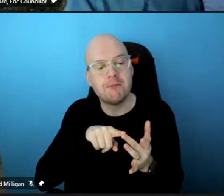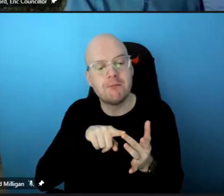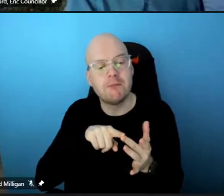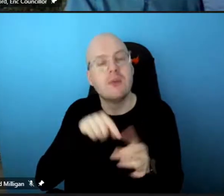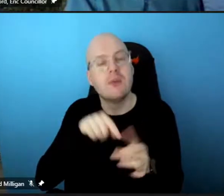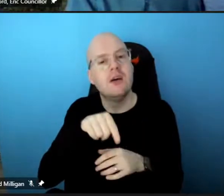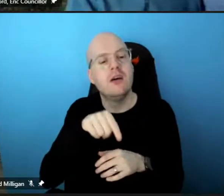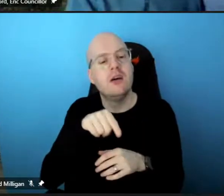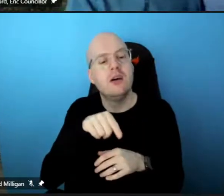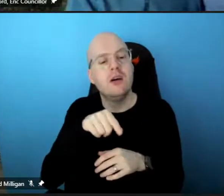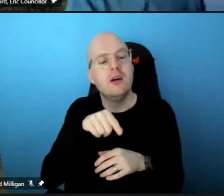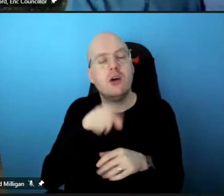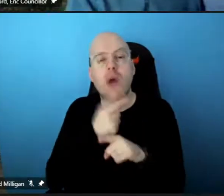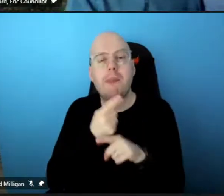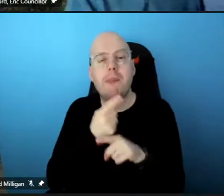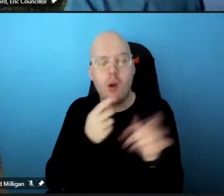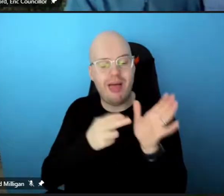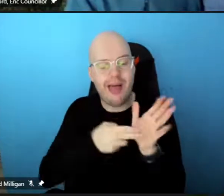of that,